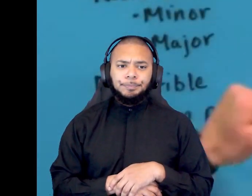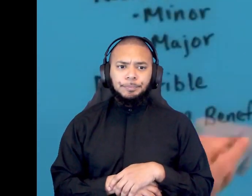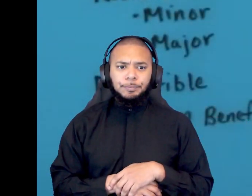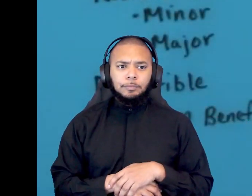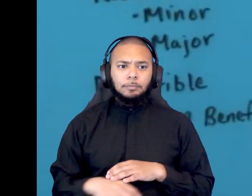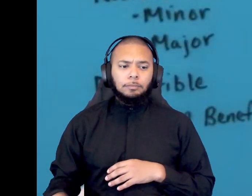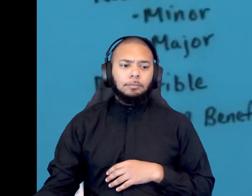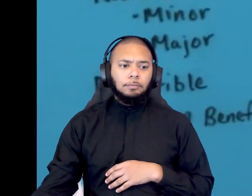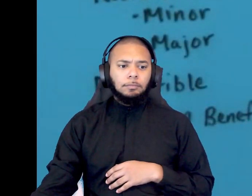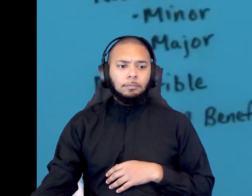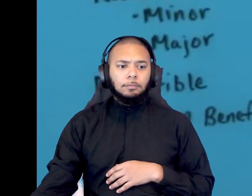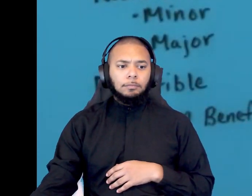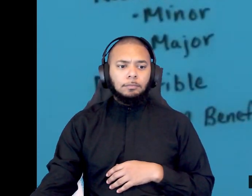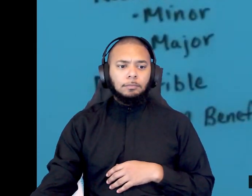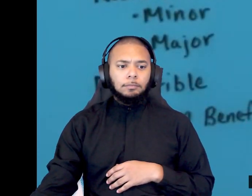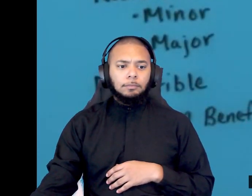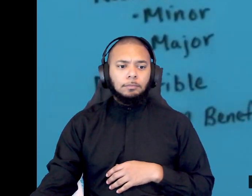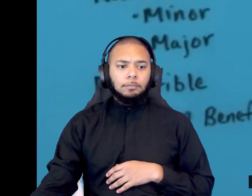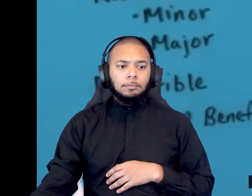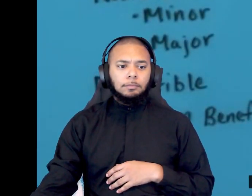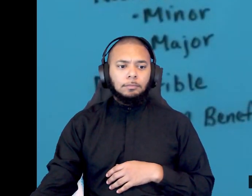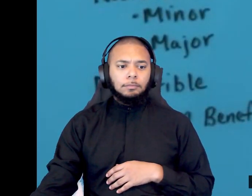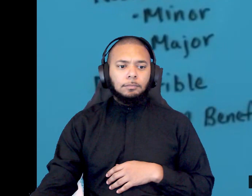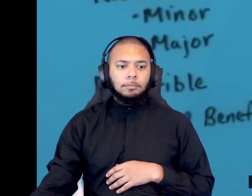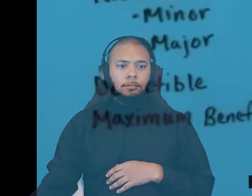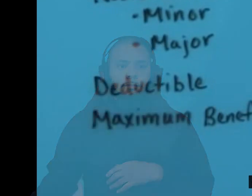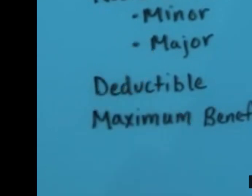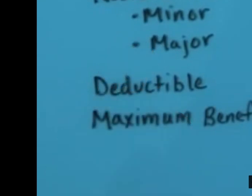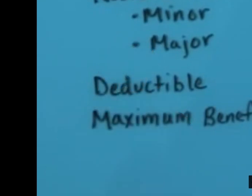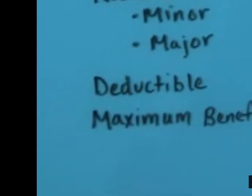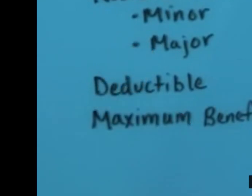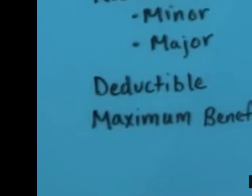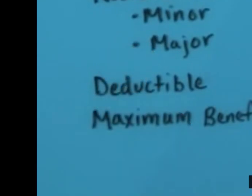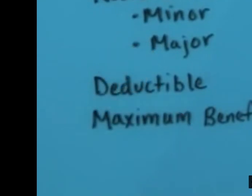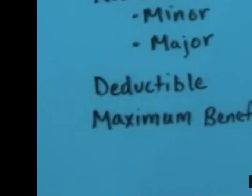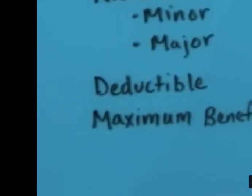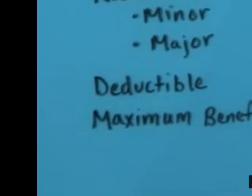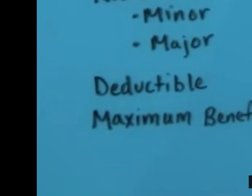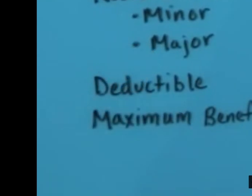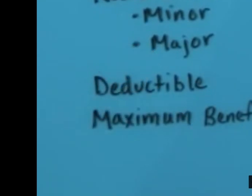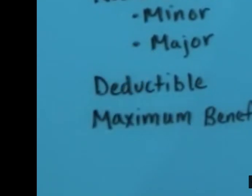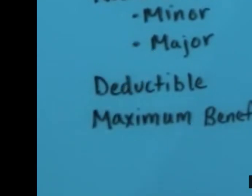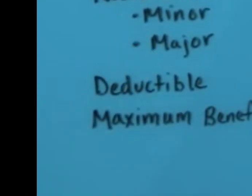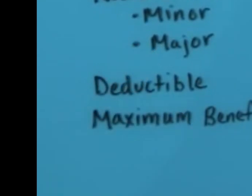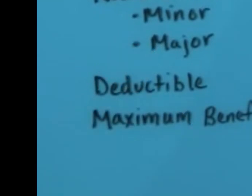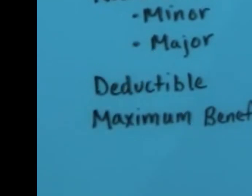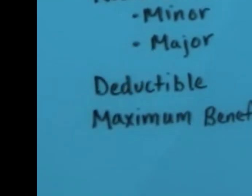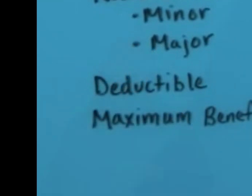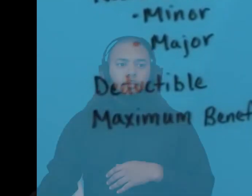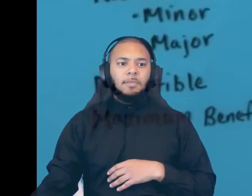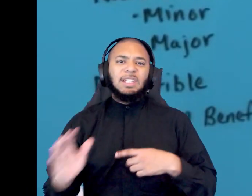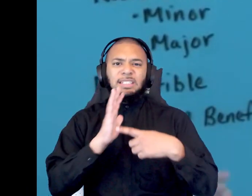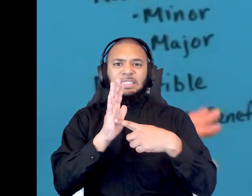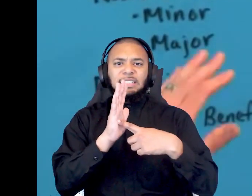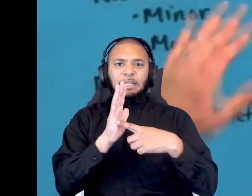Here's a sample plan. This is one that I've had for a few years and is pretty common around the United